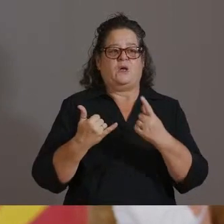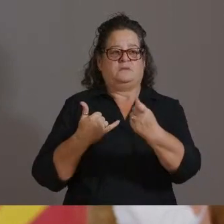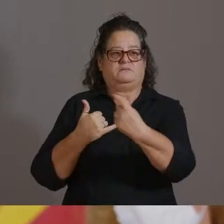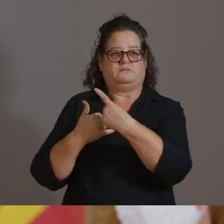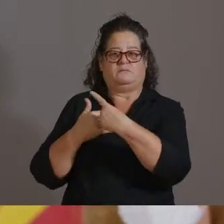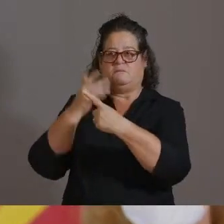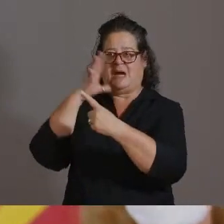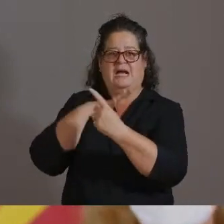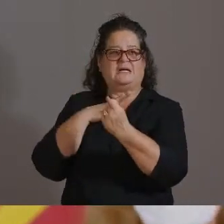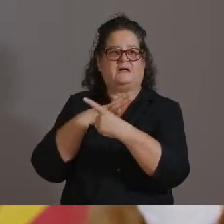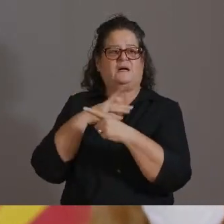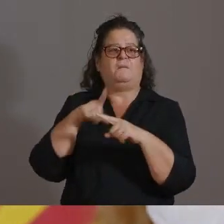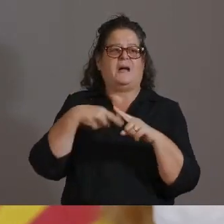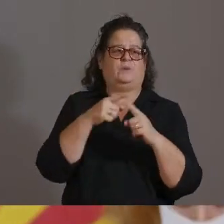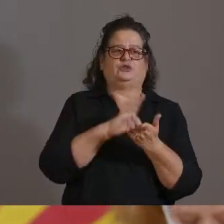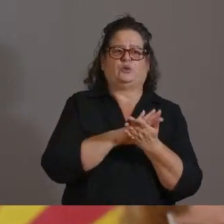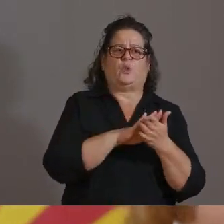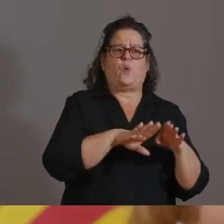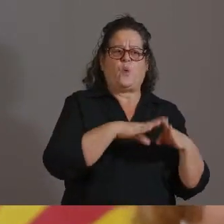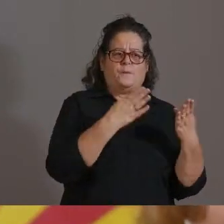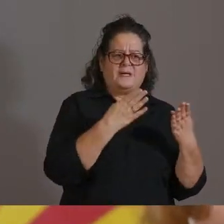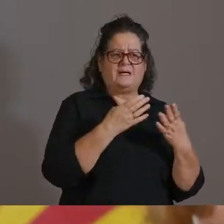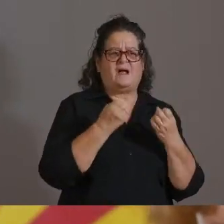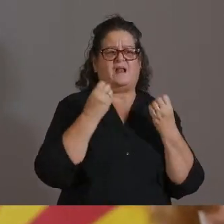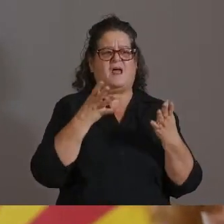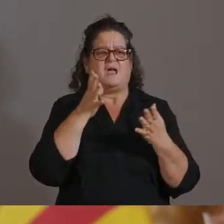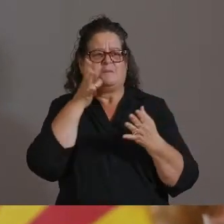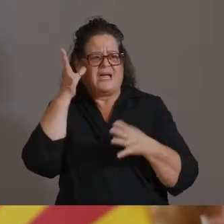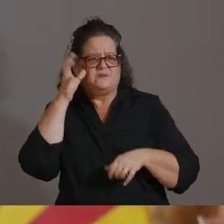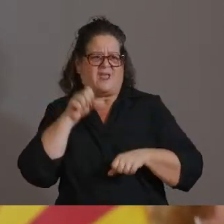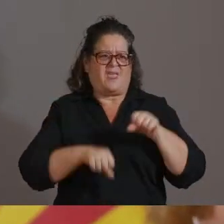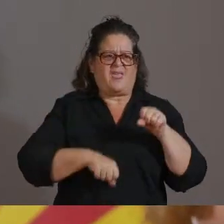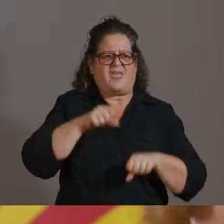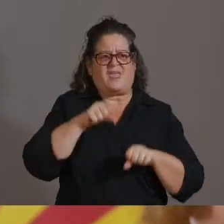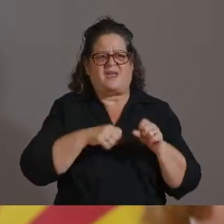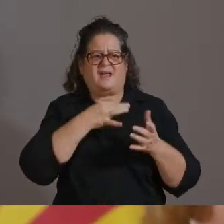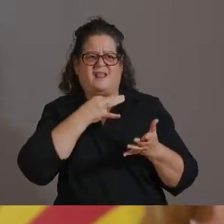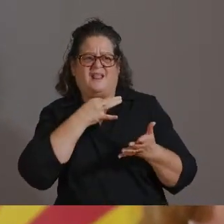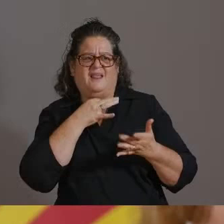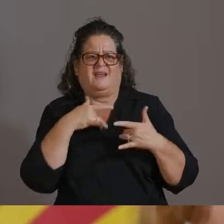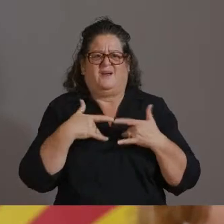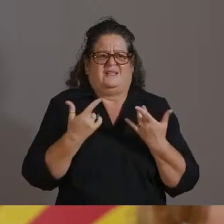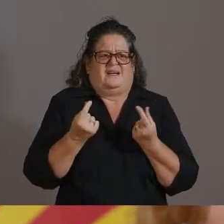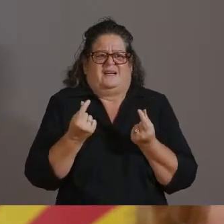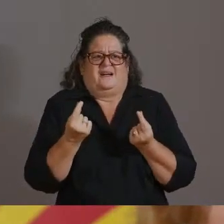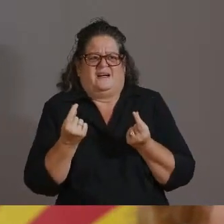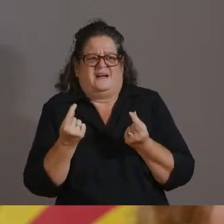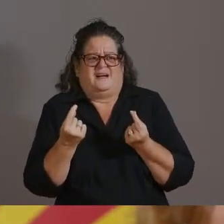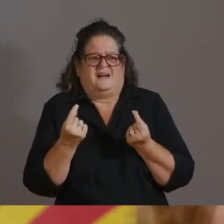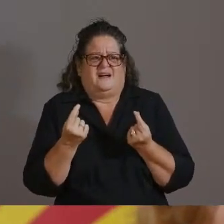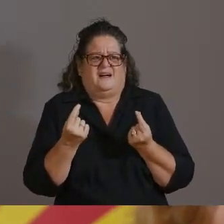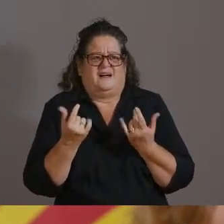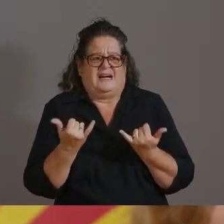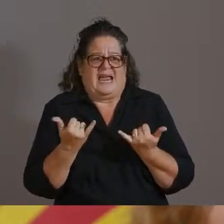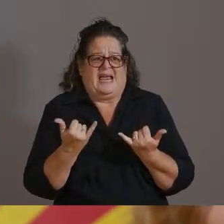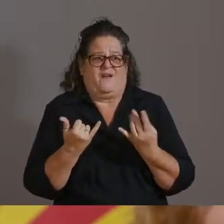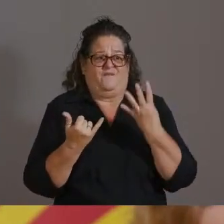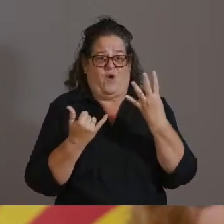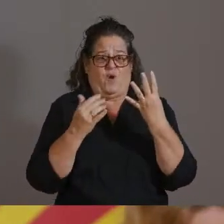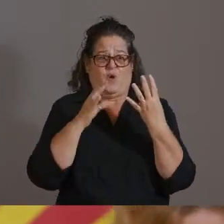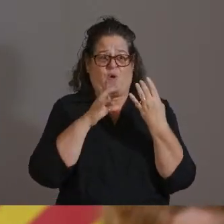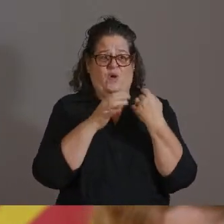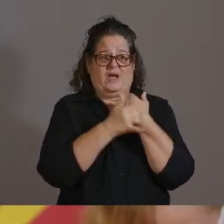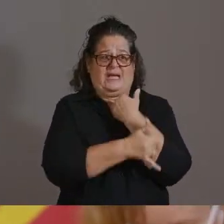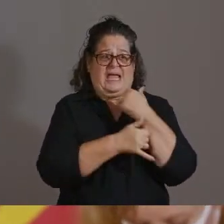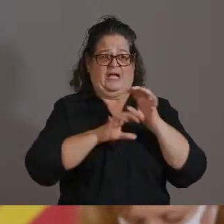of parents out there have a lot of questions for us about that. Right now, it appears that 4 counties across the state have met those metrics where they could